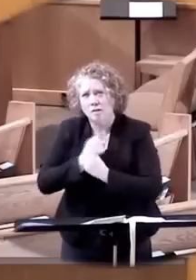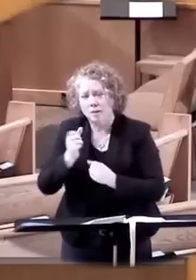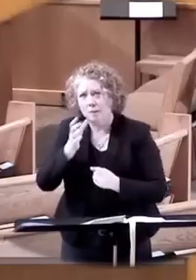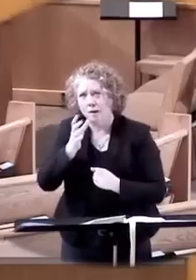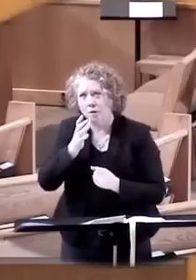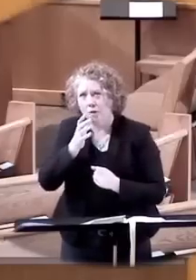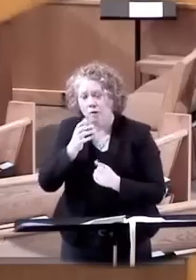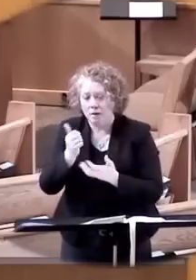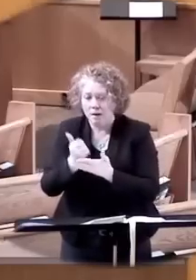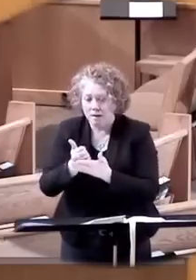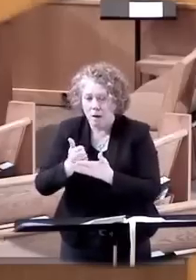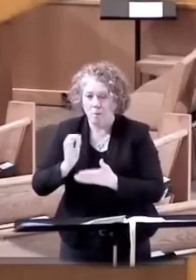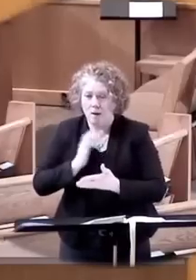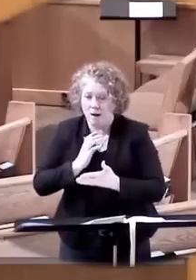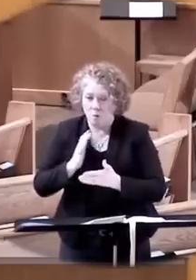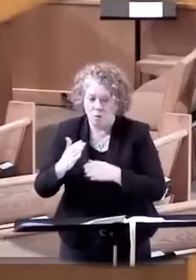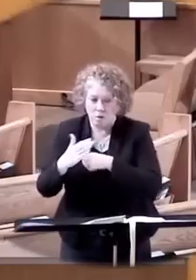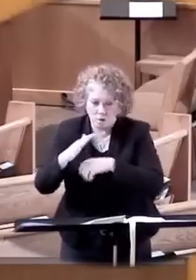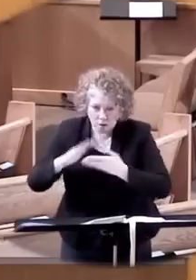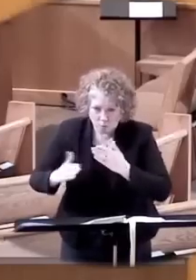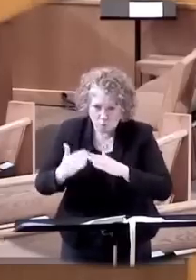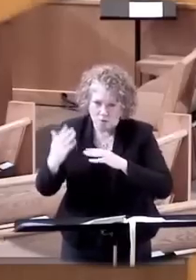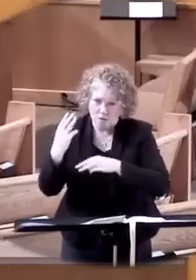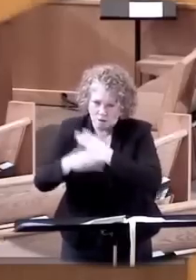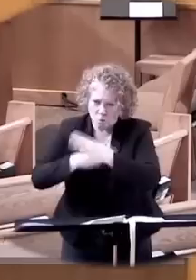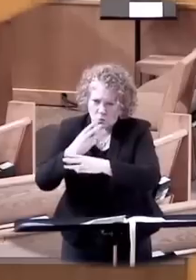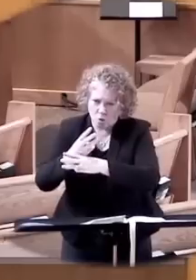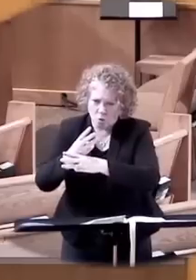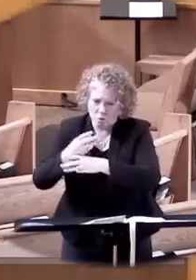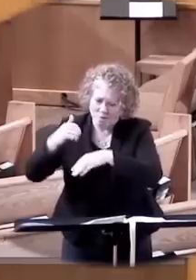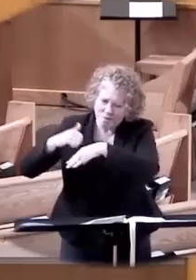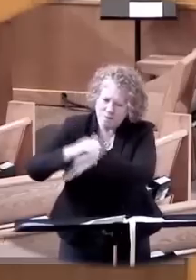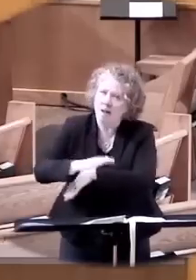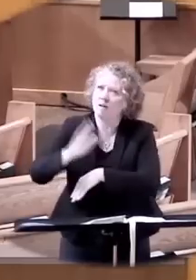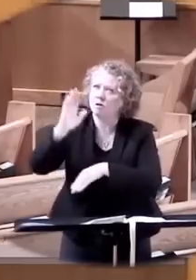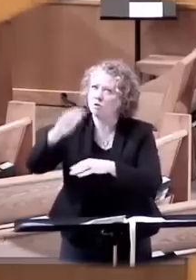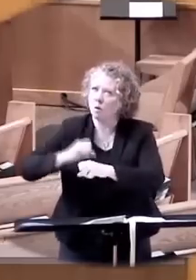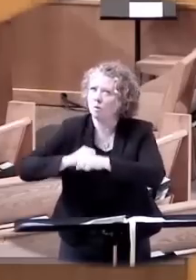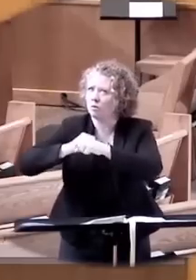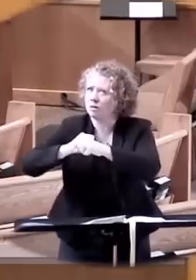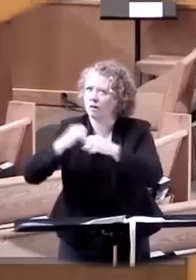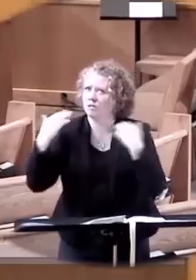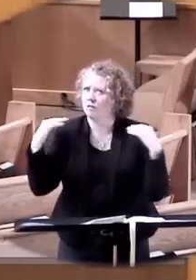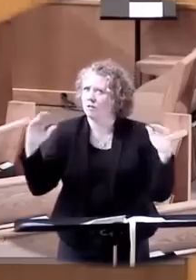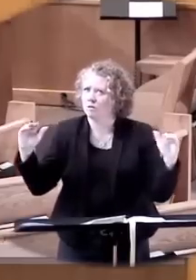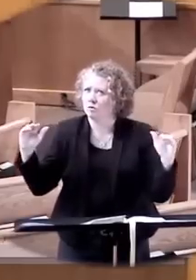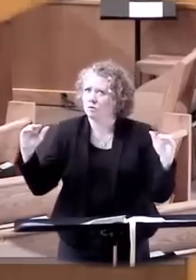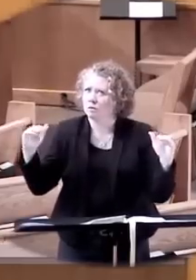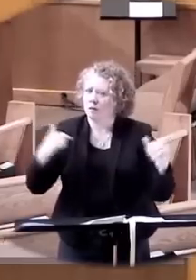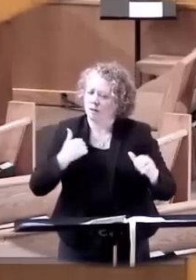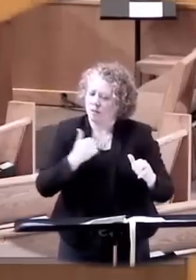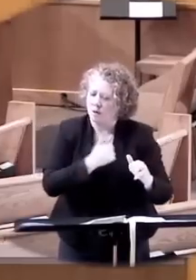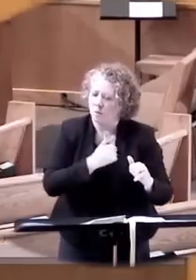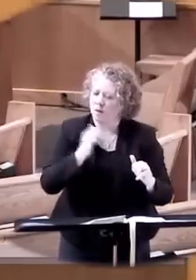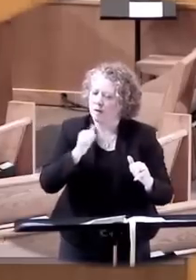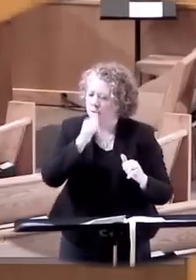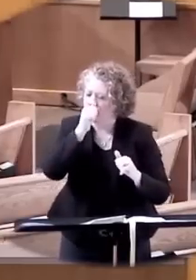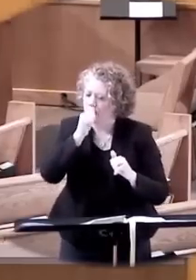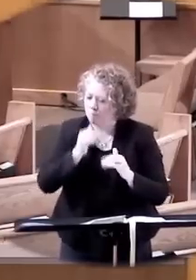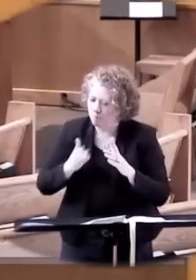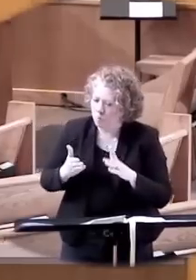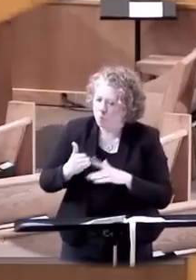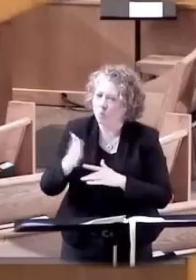families and loved ones, the protection of your holy angels, that we may spare the worst of this